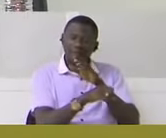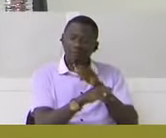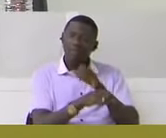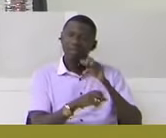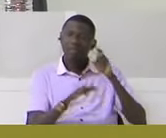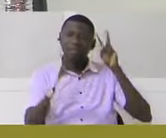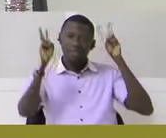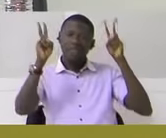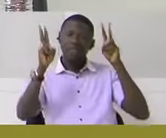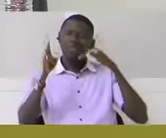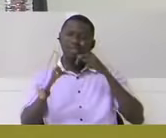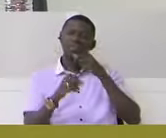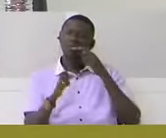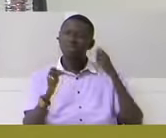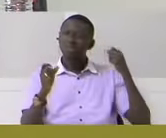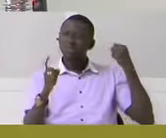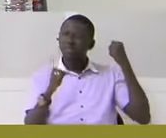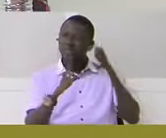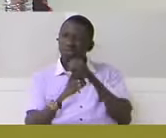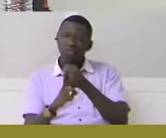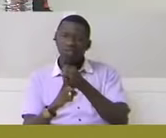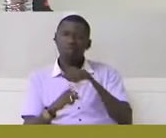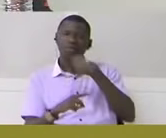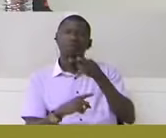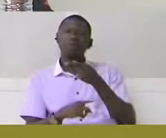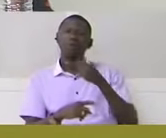risk, that it was dangerous for civilians?